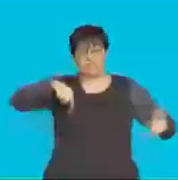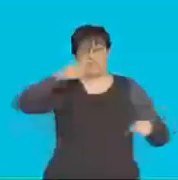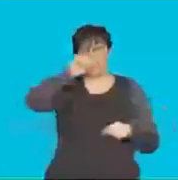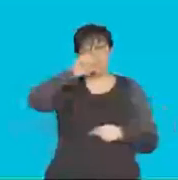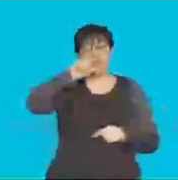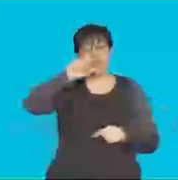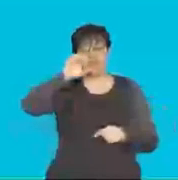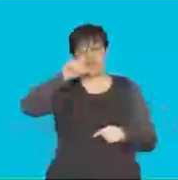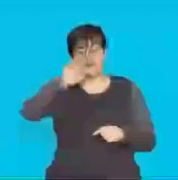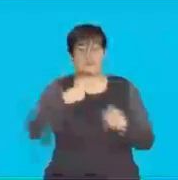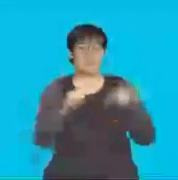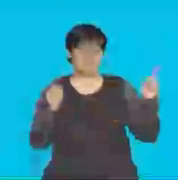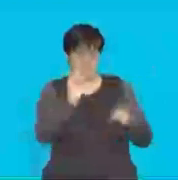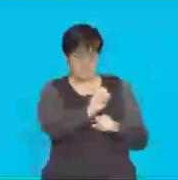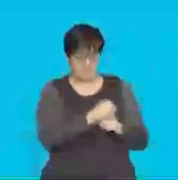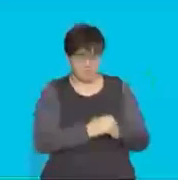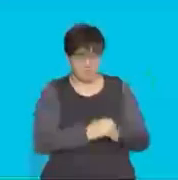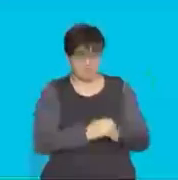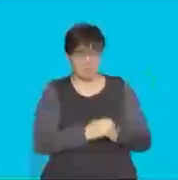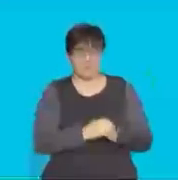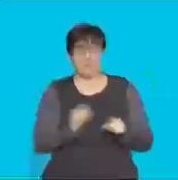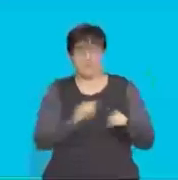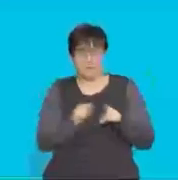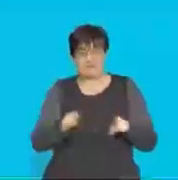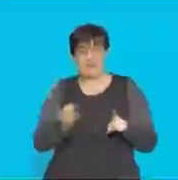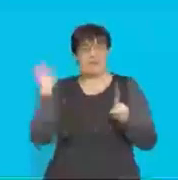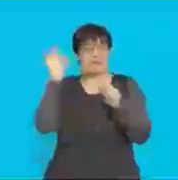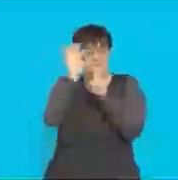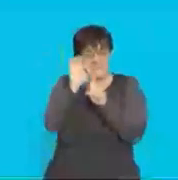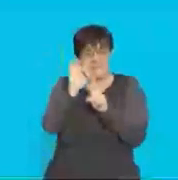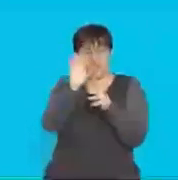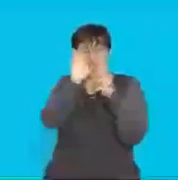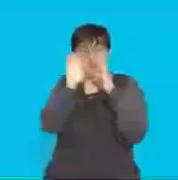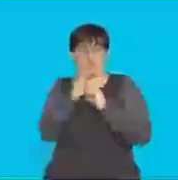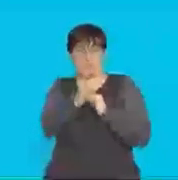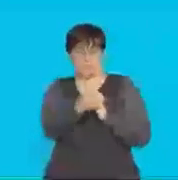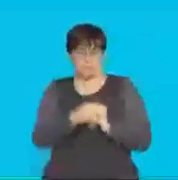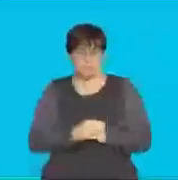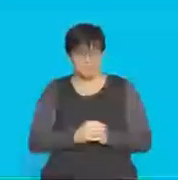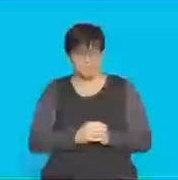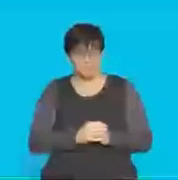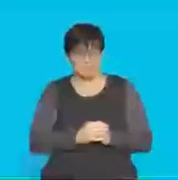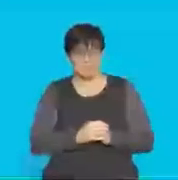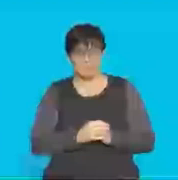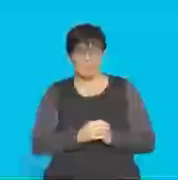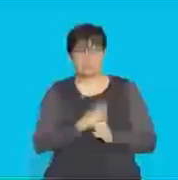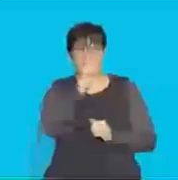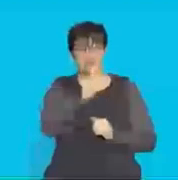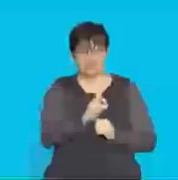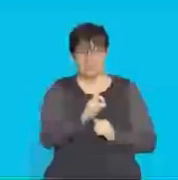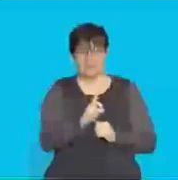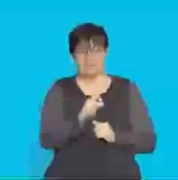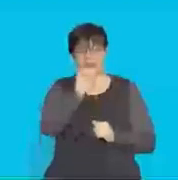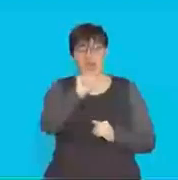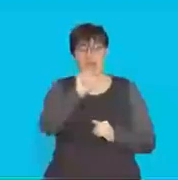word for unlike would be different alleles for the same or for a particular characteristic. The next concept, D,